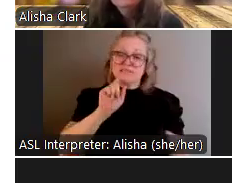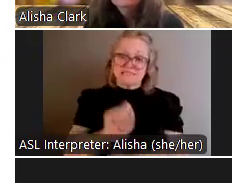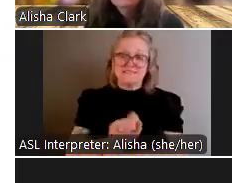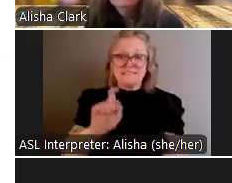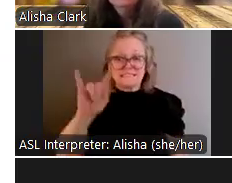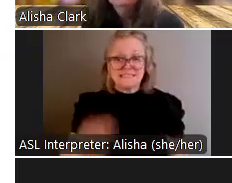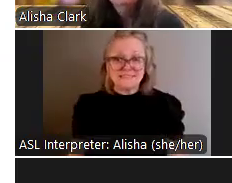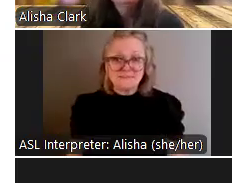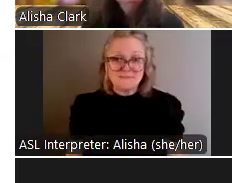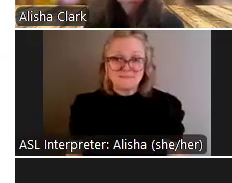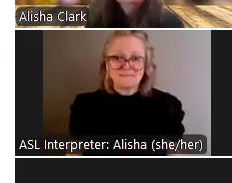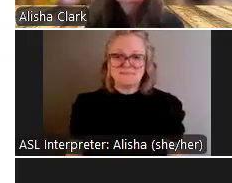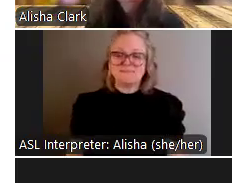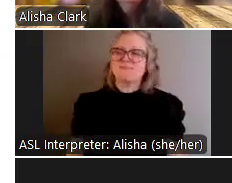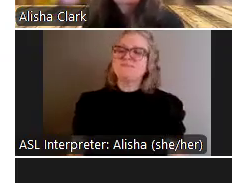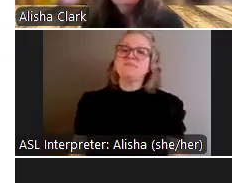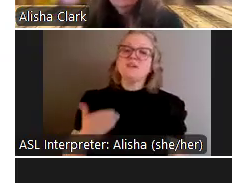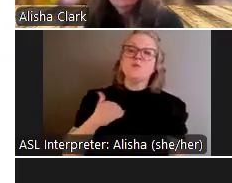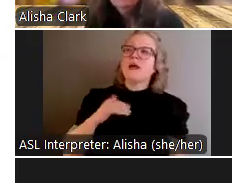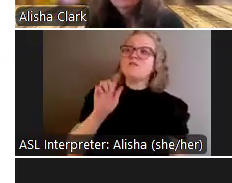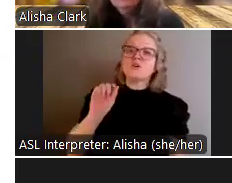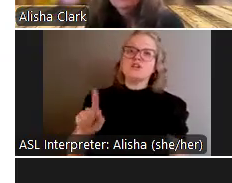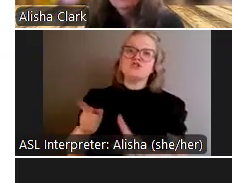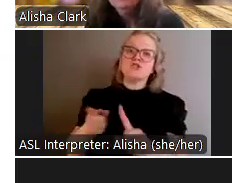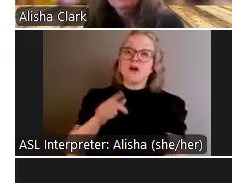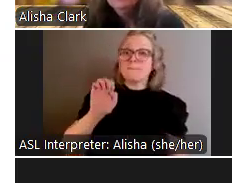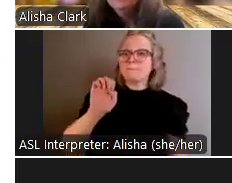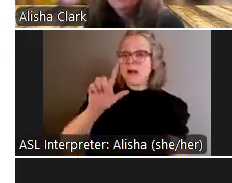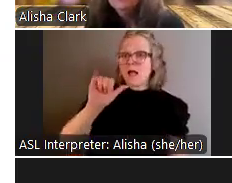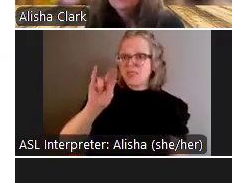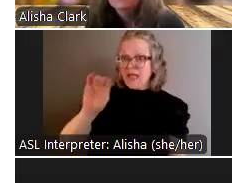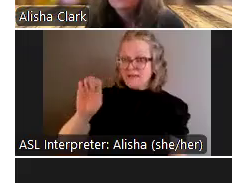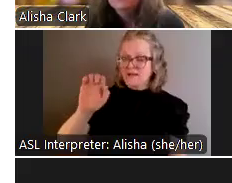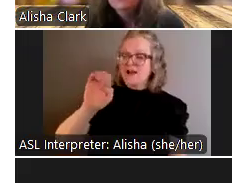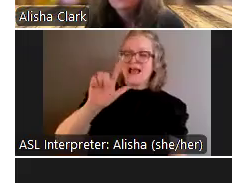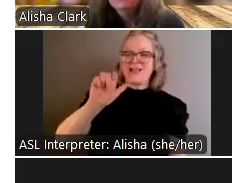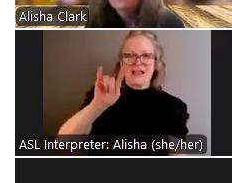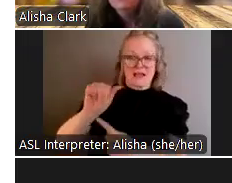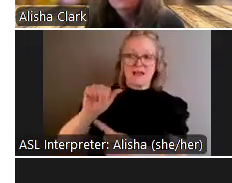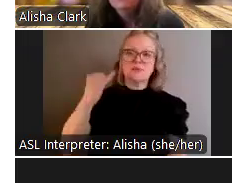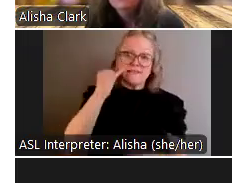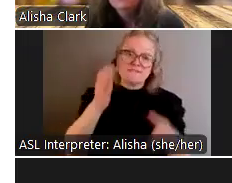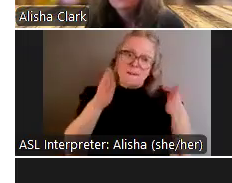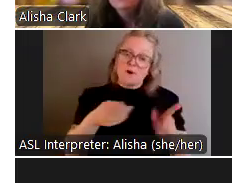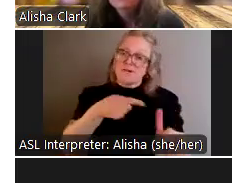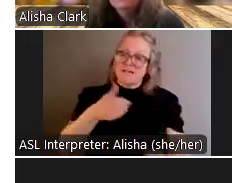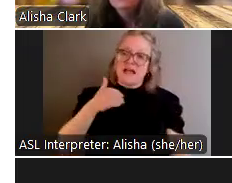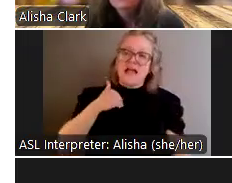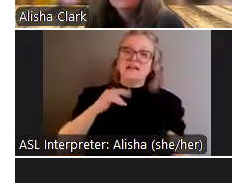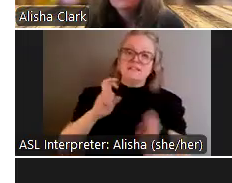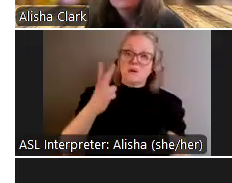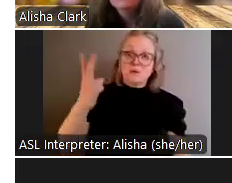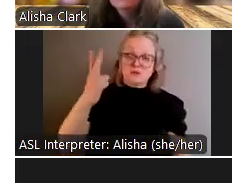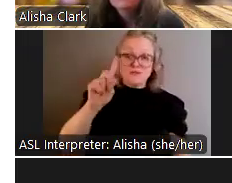We have a question from Elena. If someone has Title II disability benefits and their cash benefits get paused due